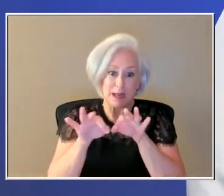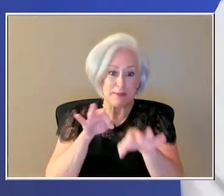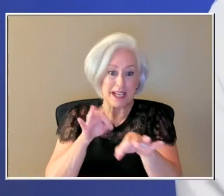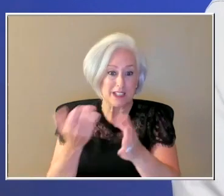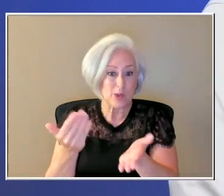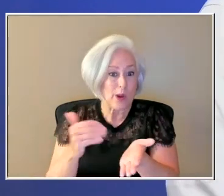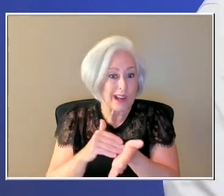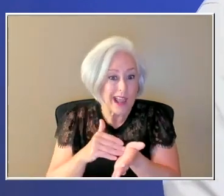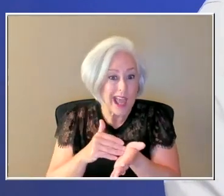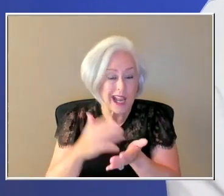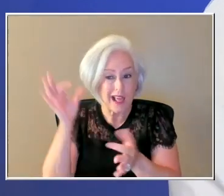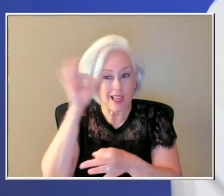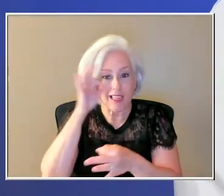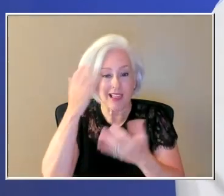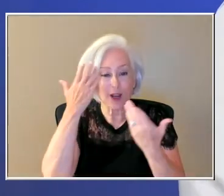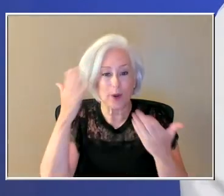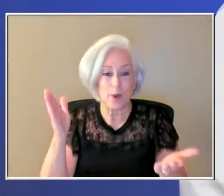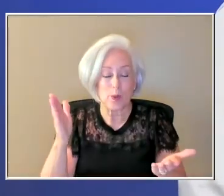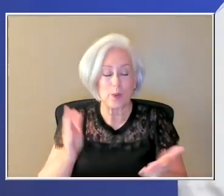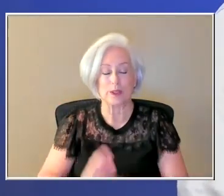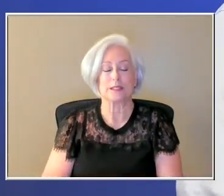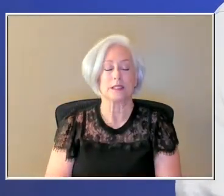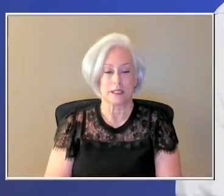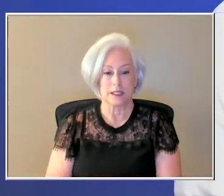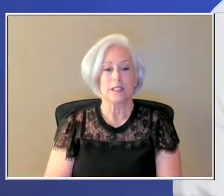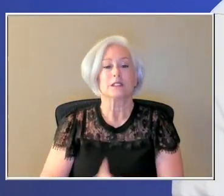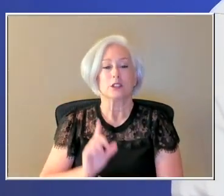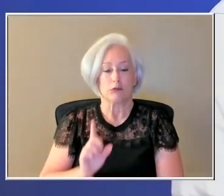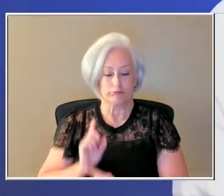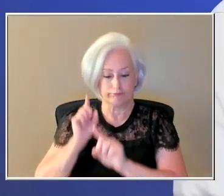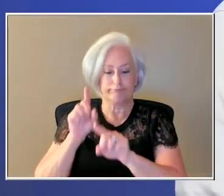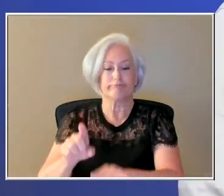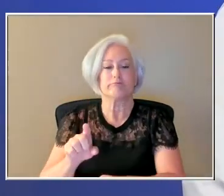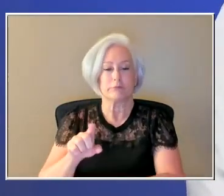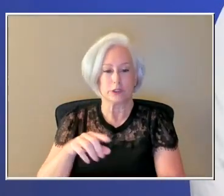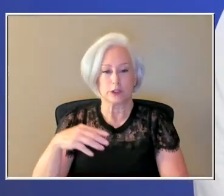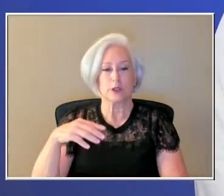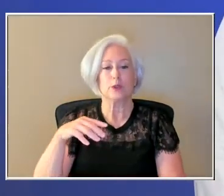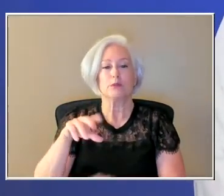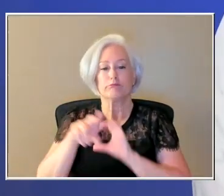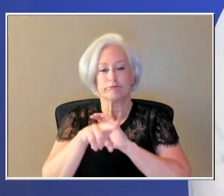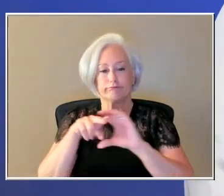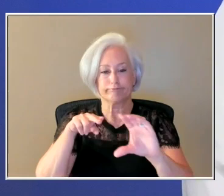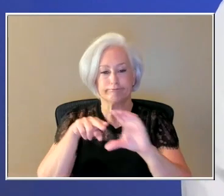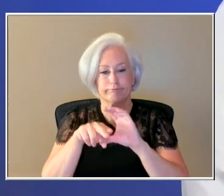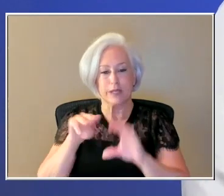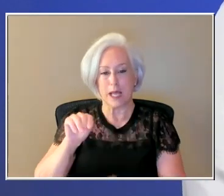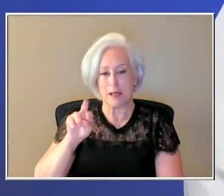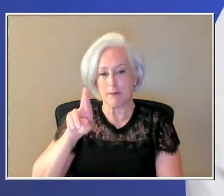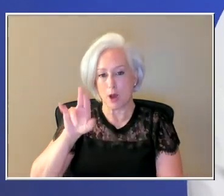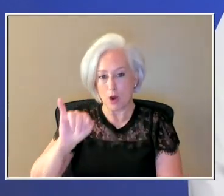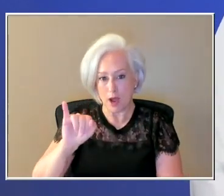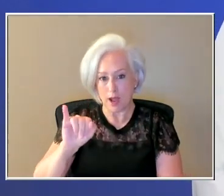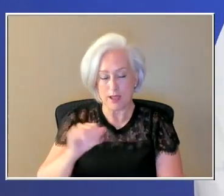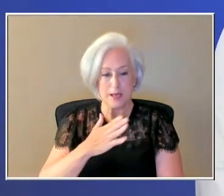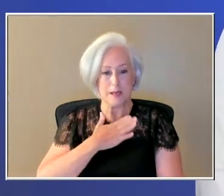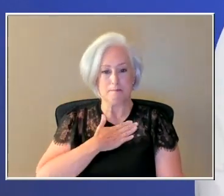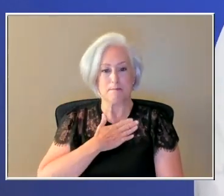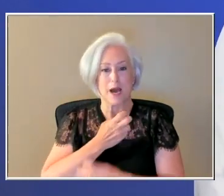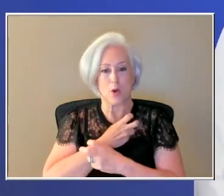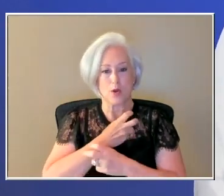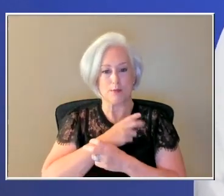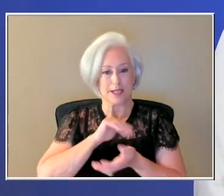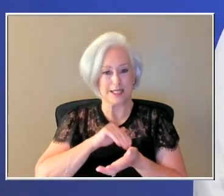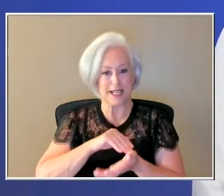know. And so ended up getting another MRI, and I remember my ortho at the time called and said, yeah, we got